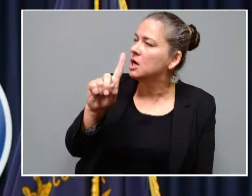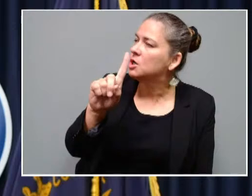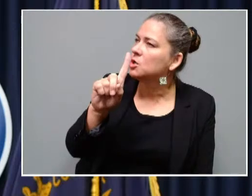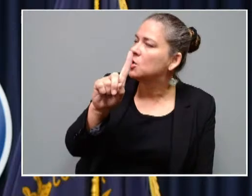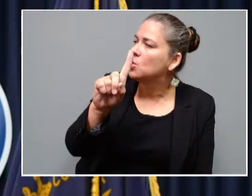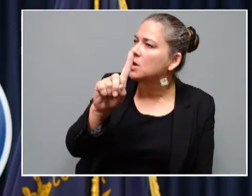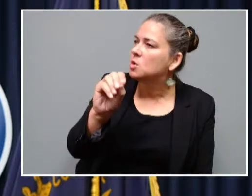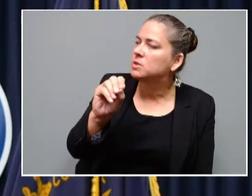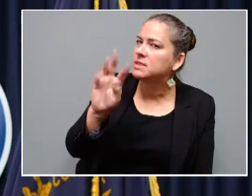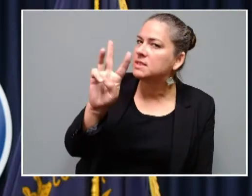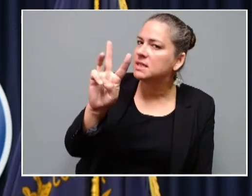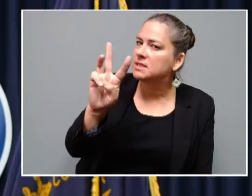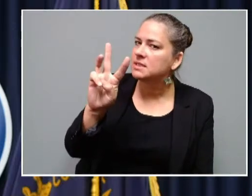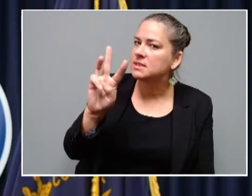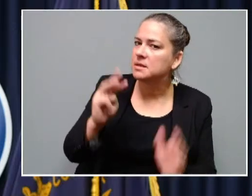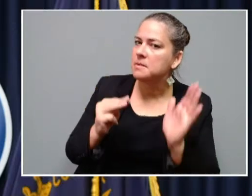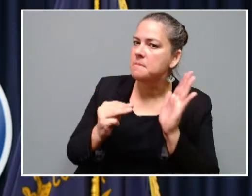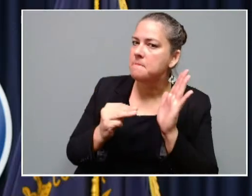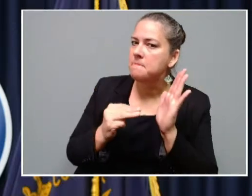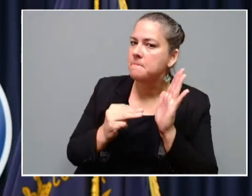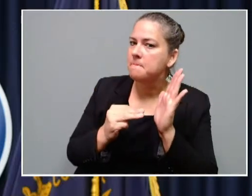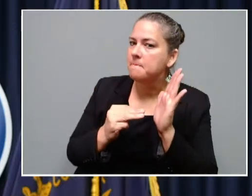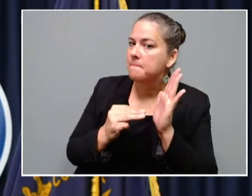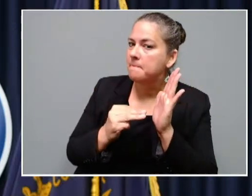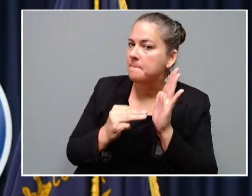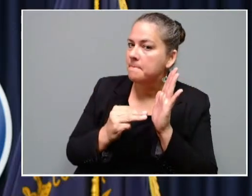$106 million